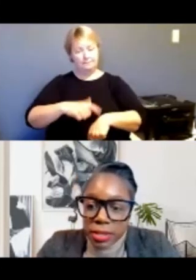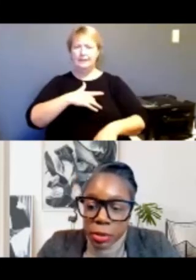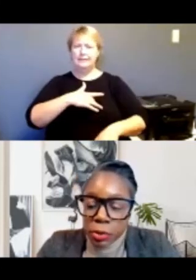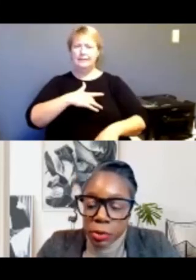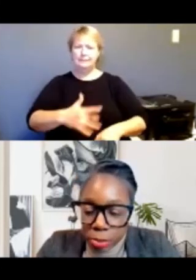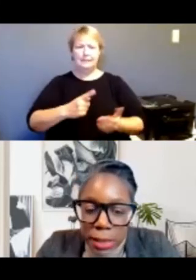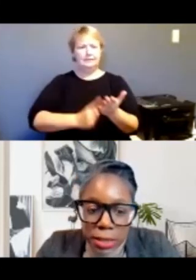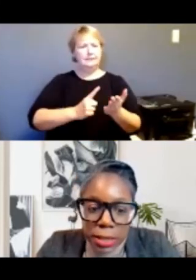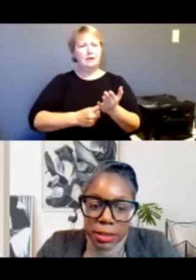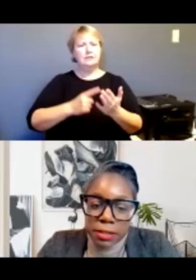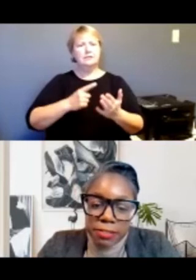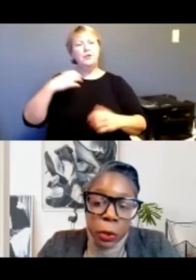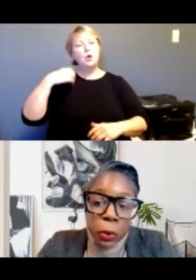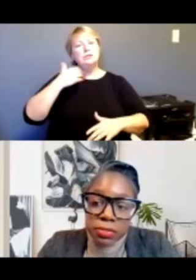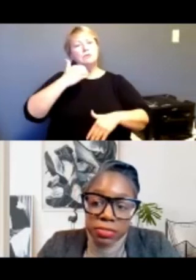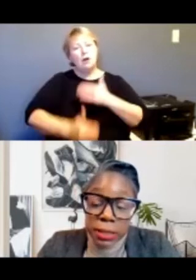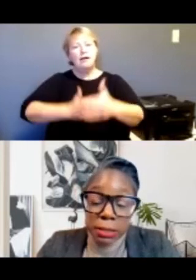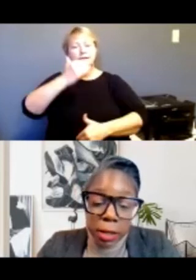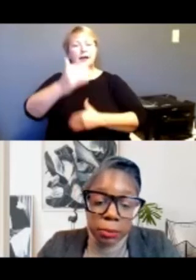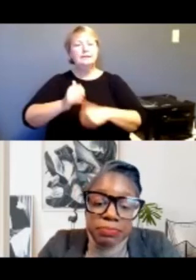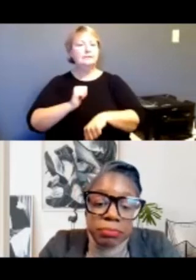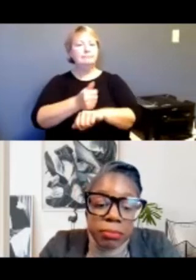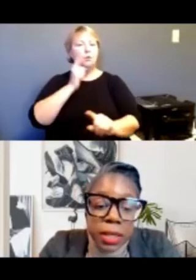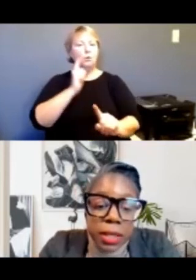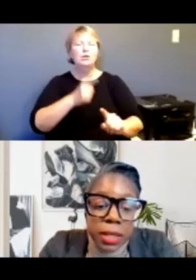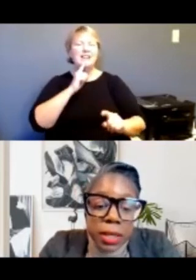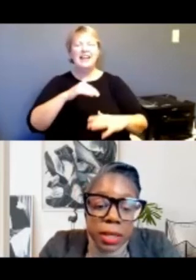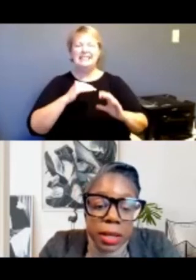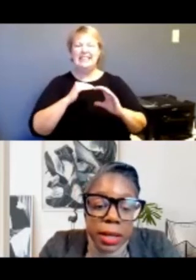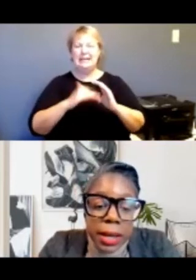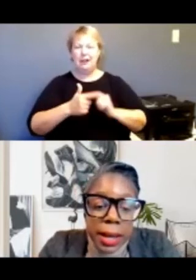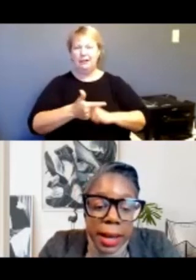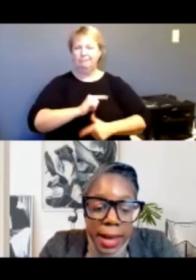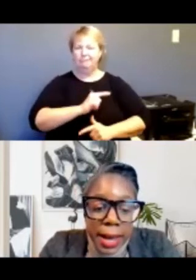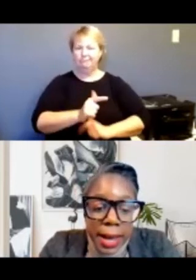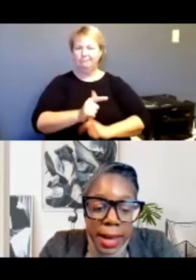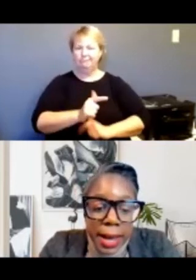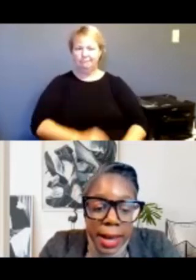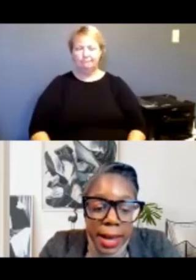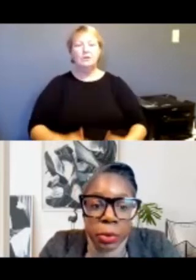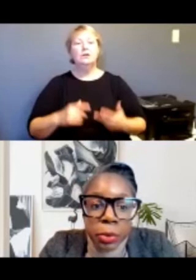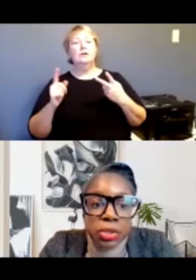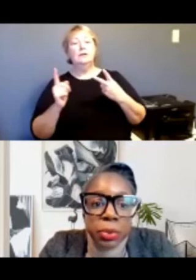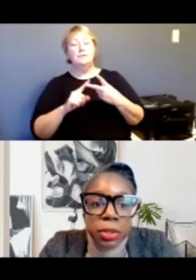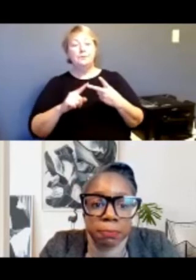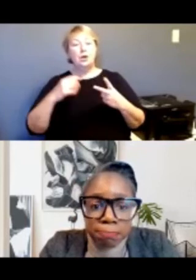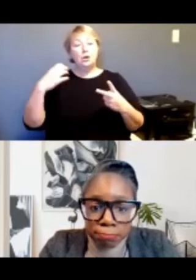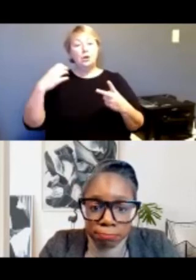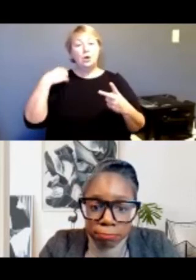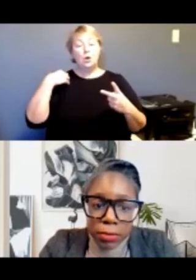the coaching process and identify goals via email. After that, the coach